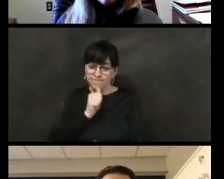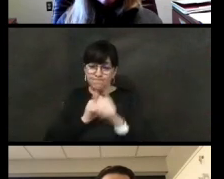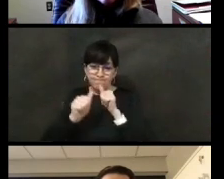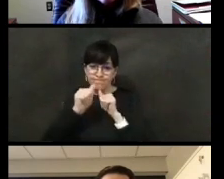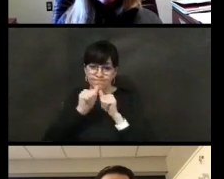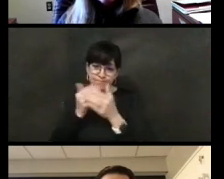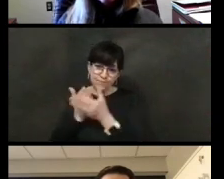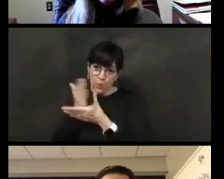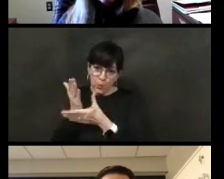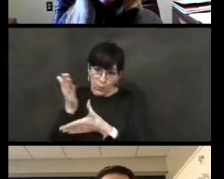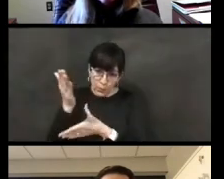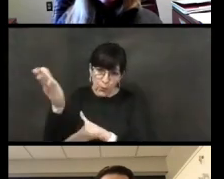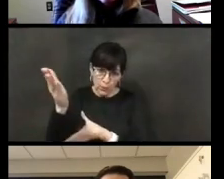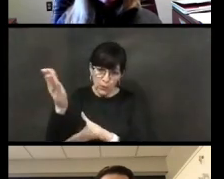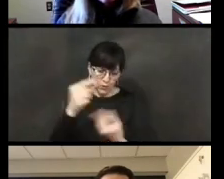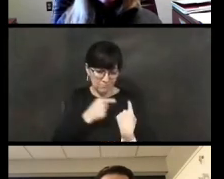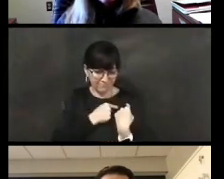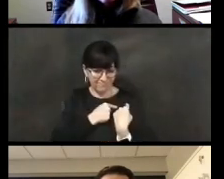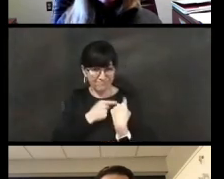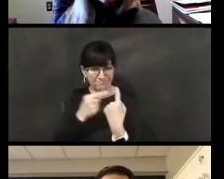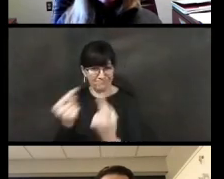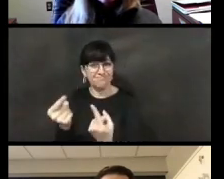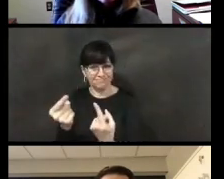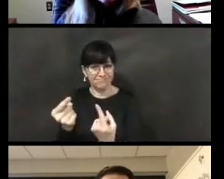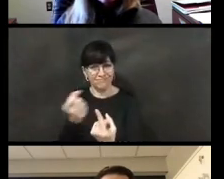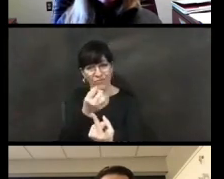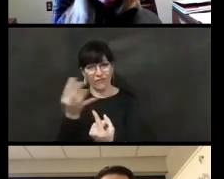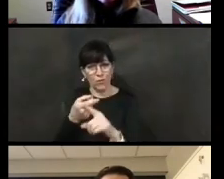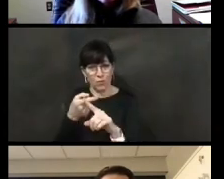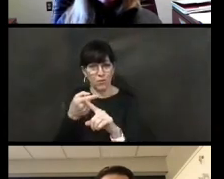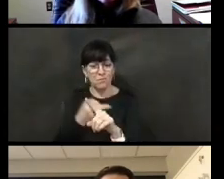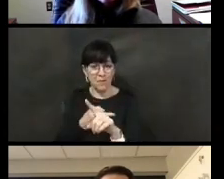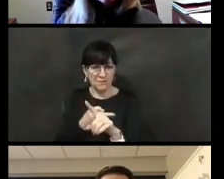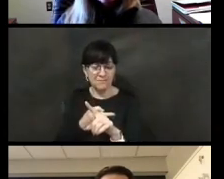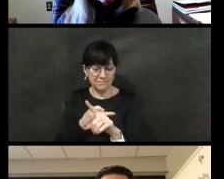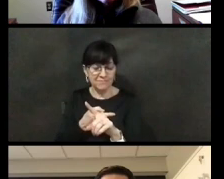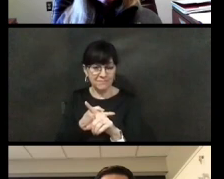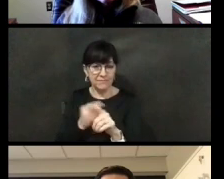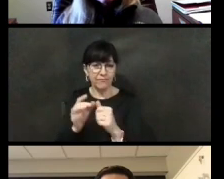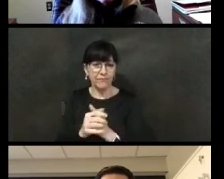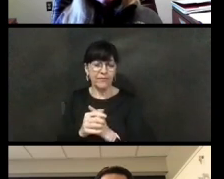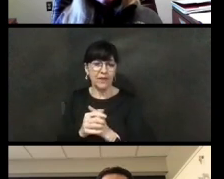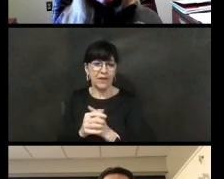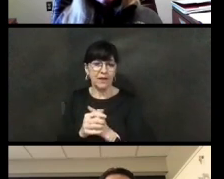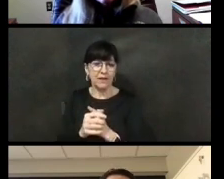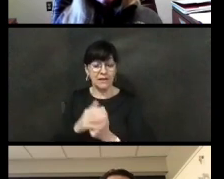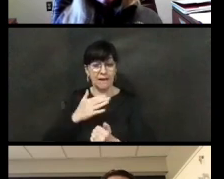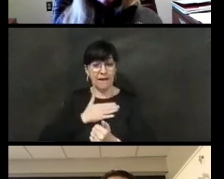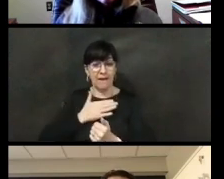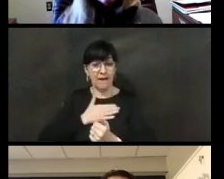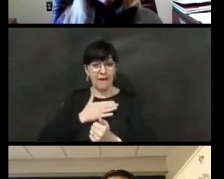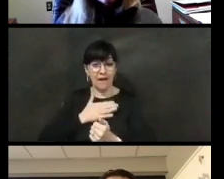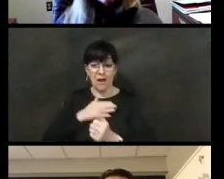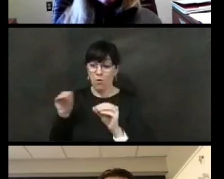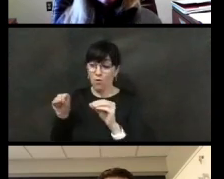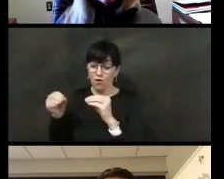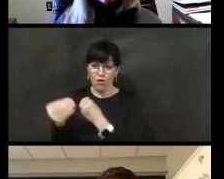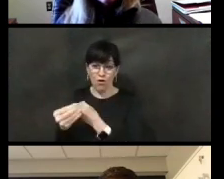way here about a month and 2 weeks ago. Unemployment Office has received